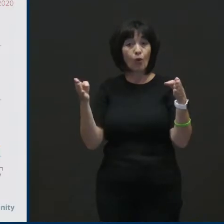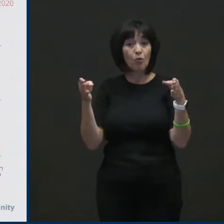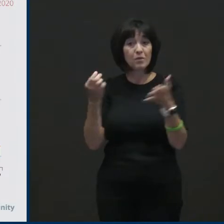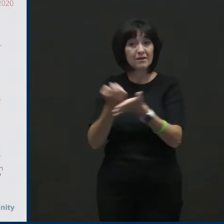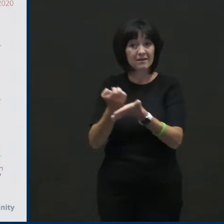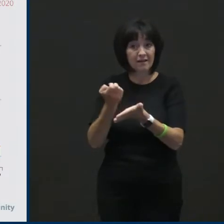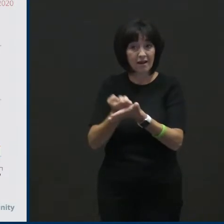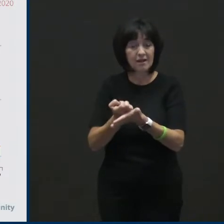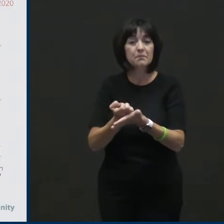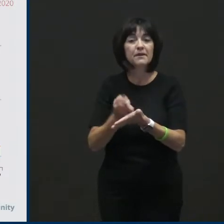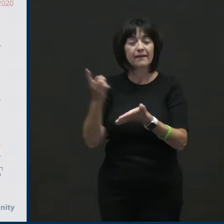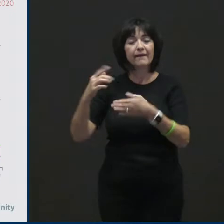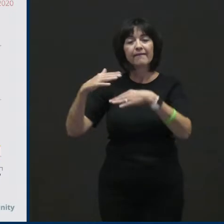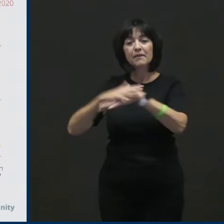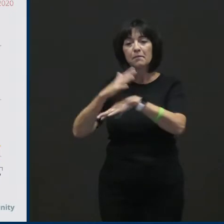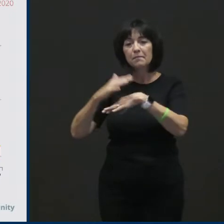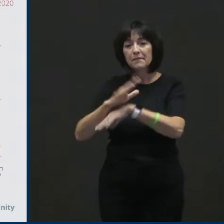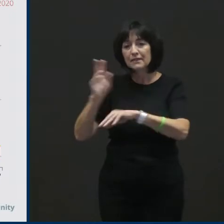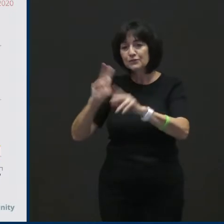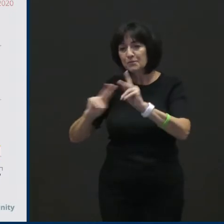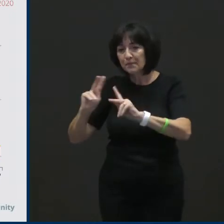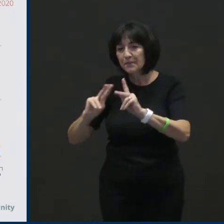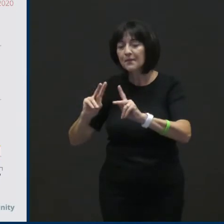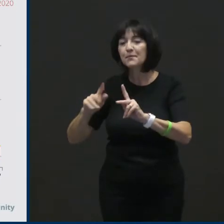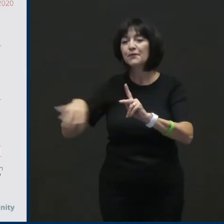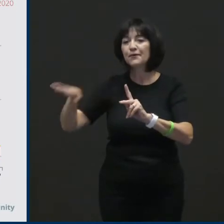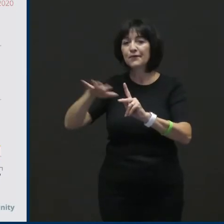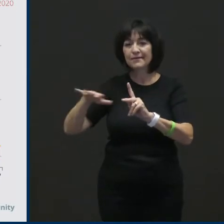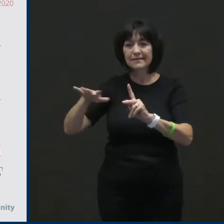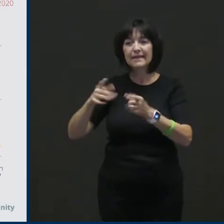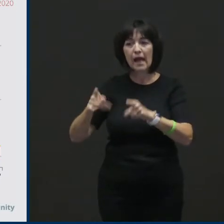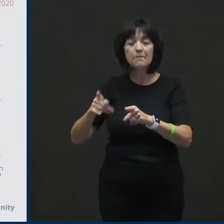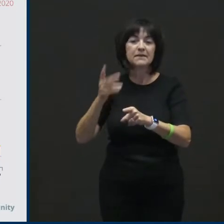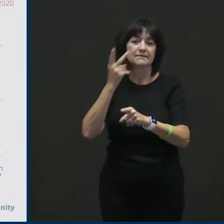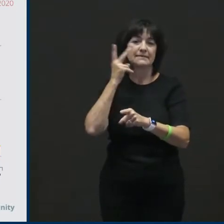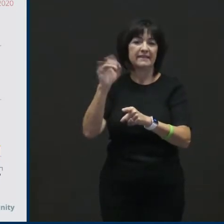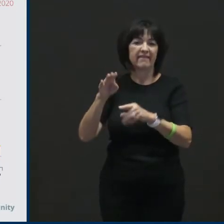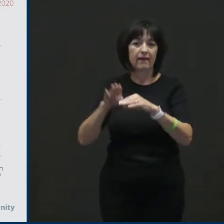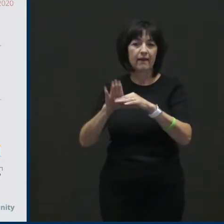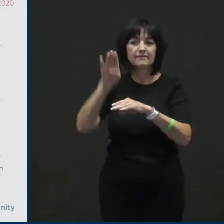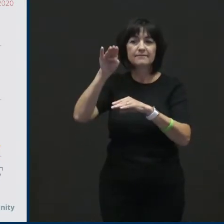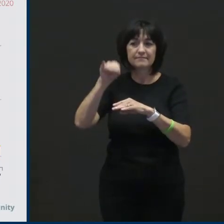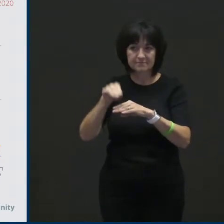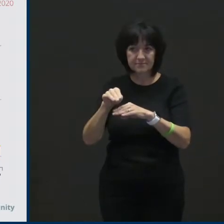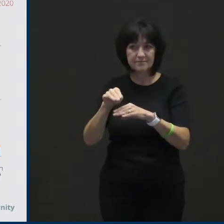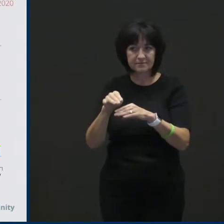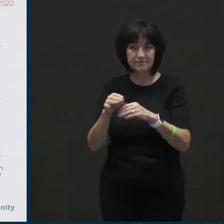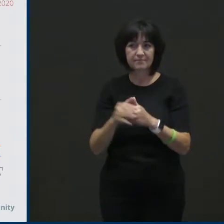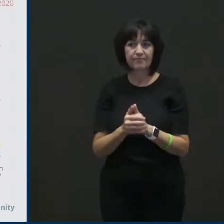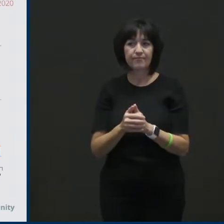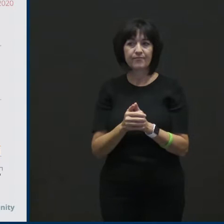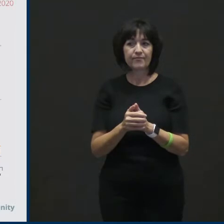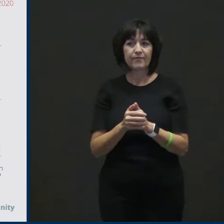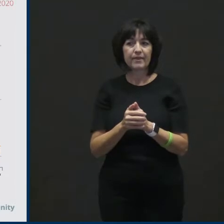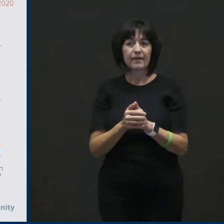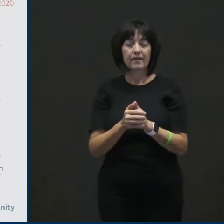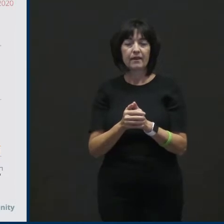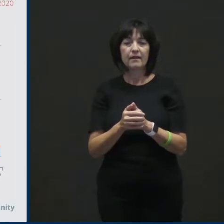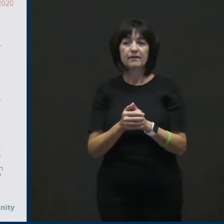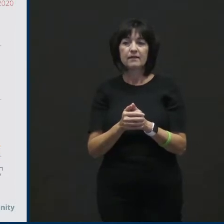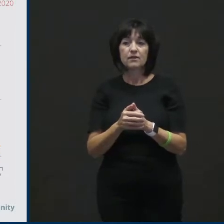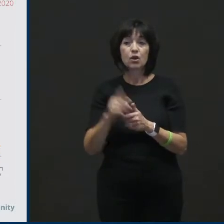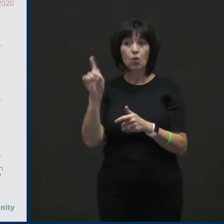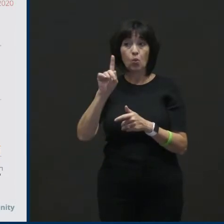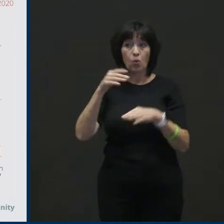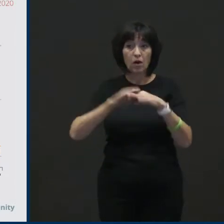crowds. And then the percent positive with the peak back in early to mid-April and the